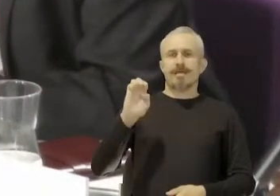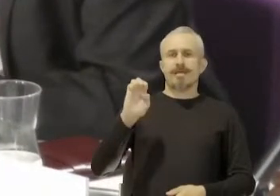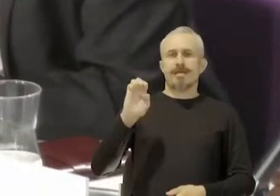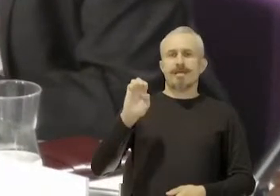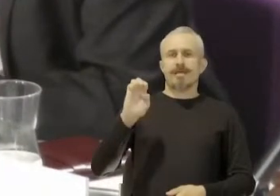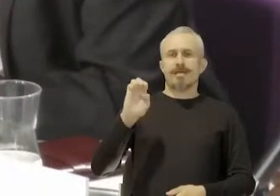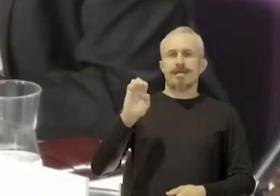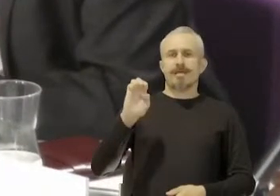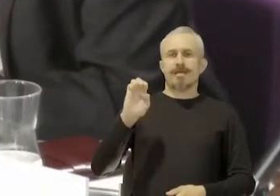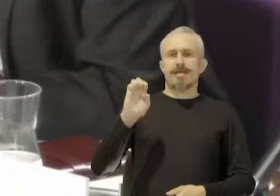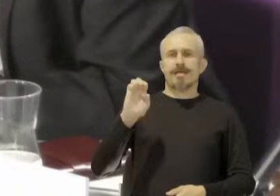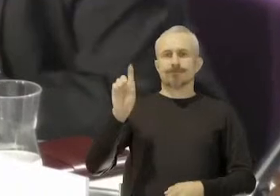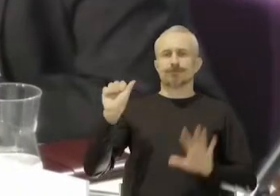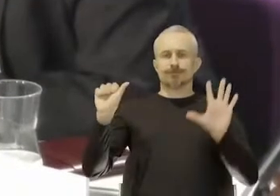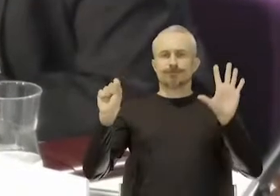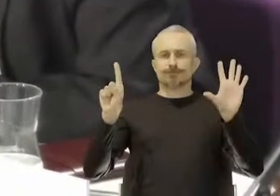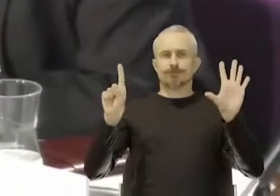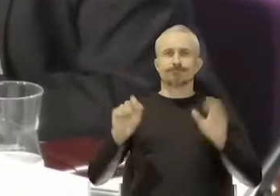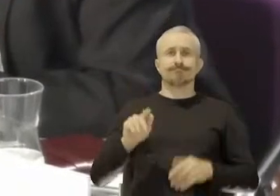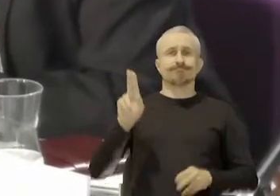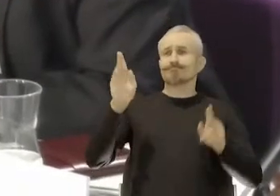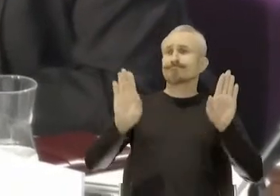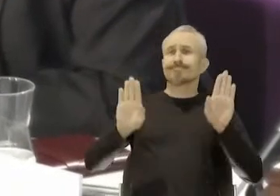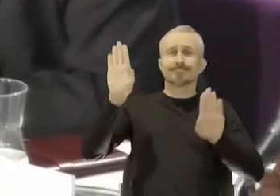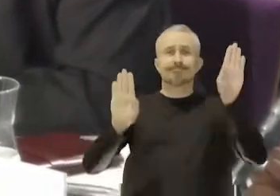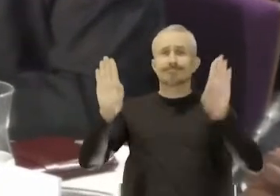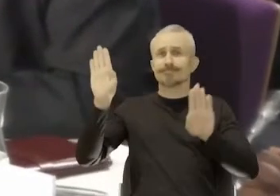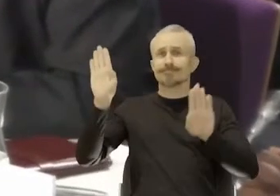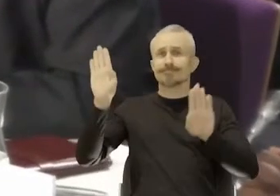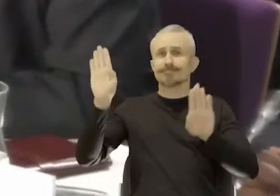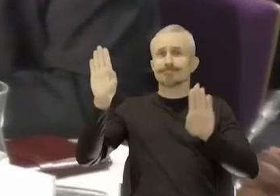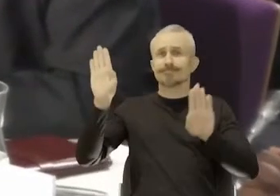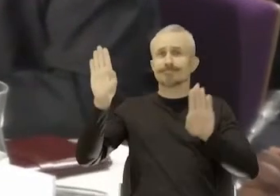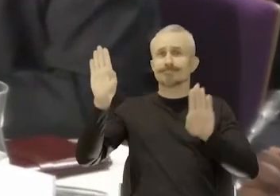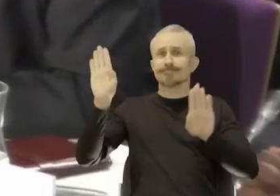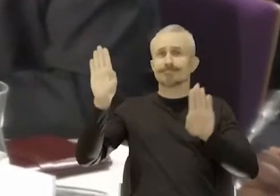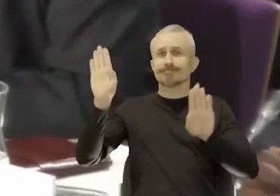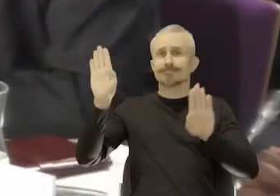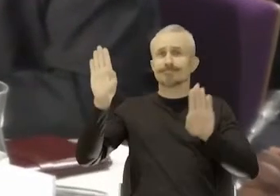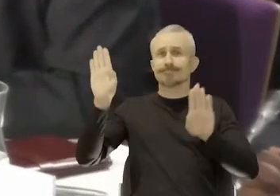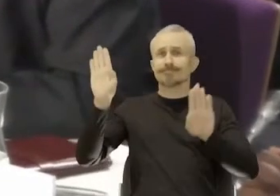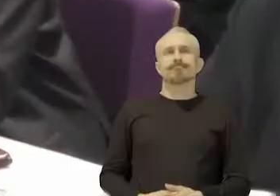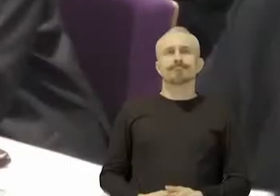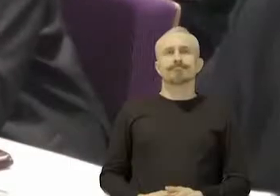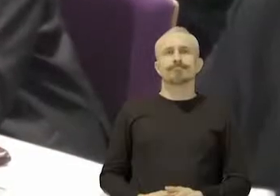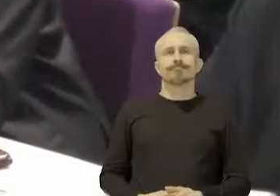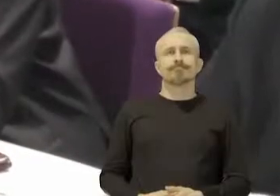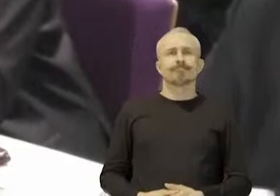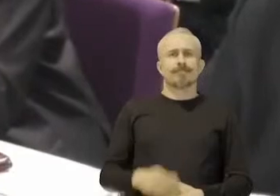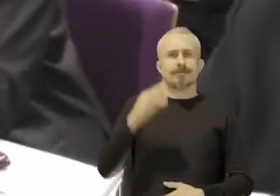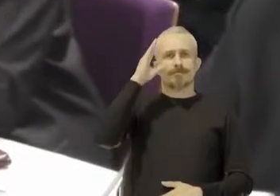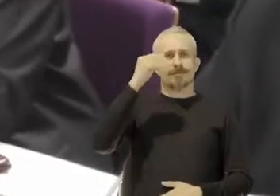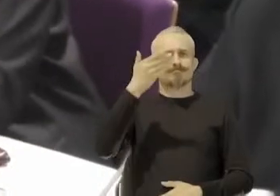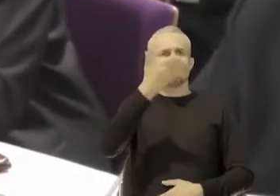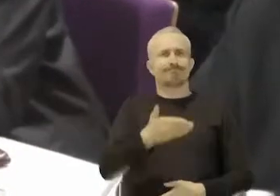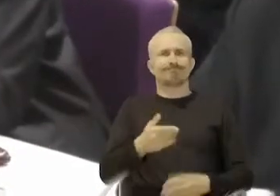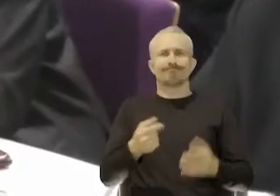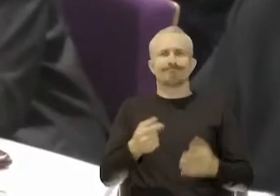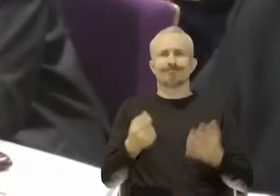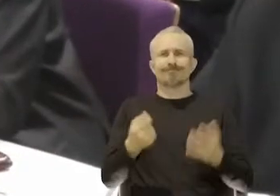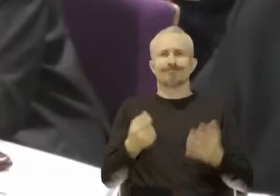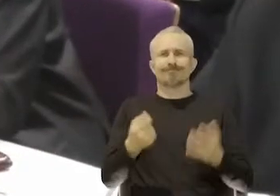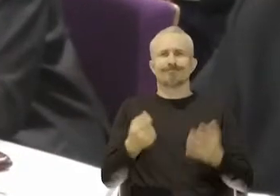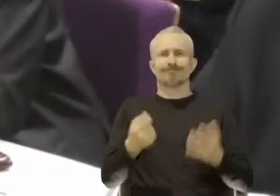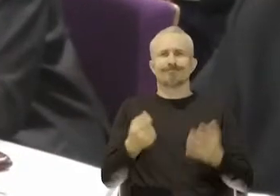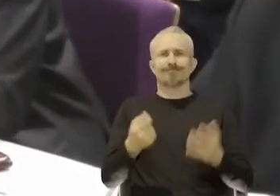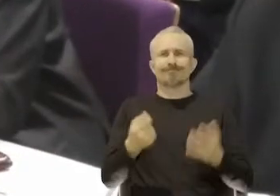of the six questions that Executive Director posed before us. To begin with, in the year